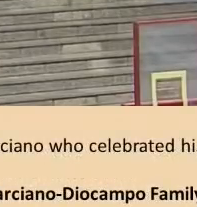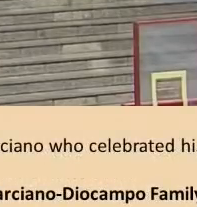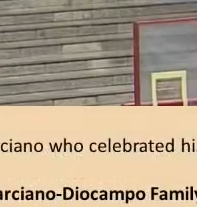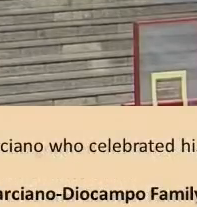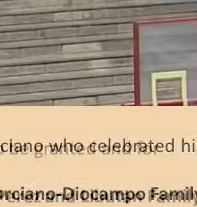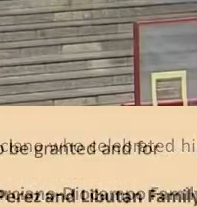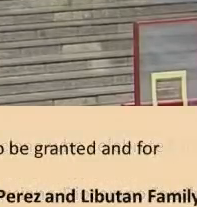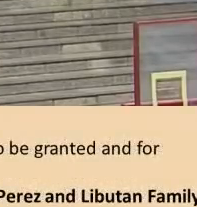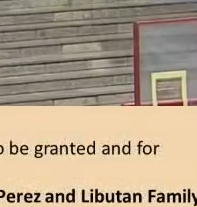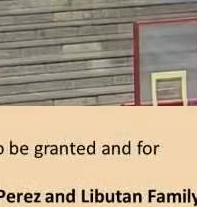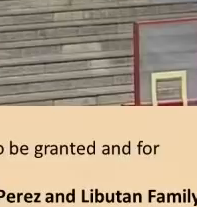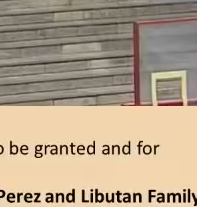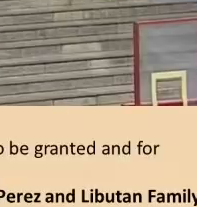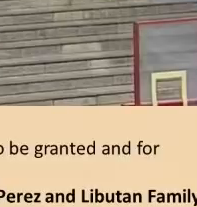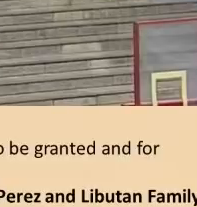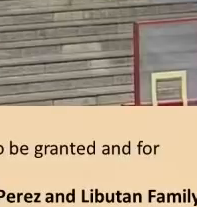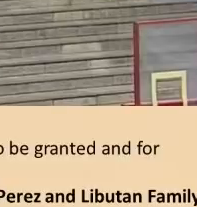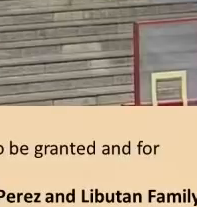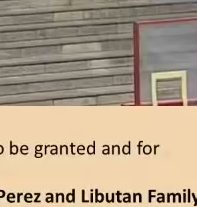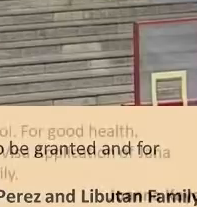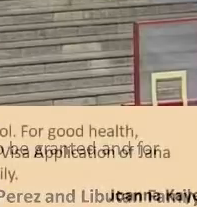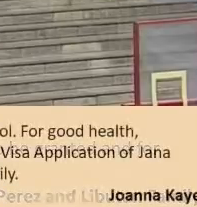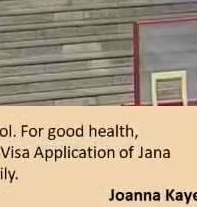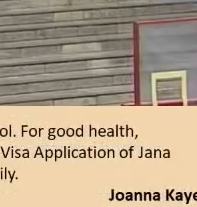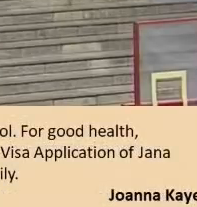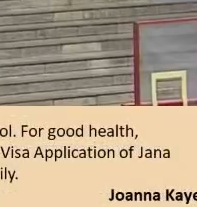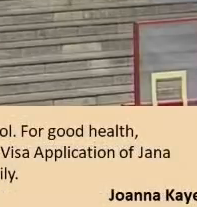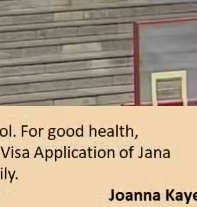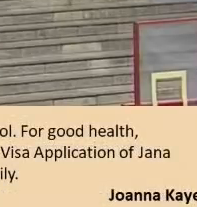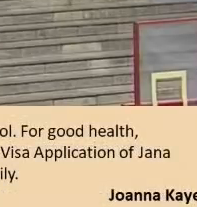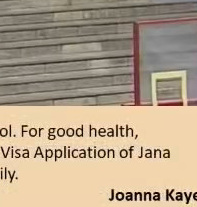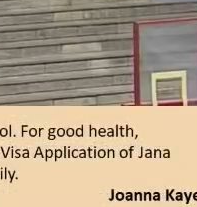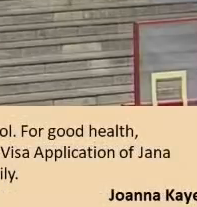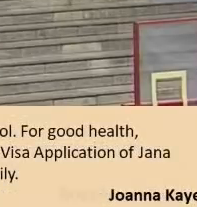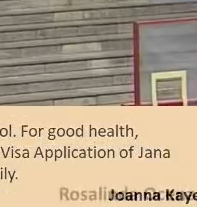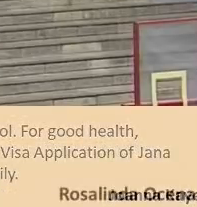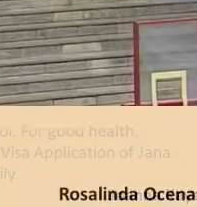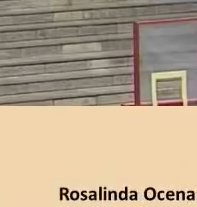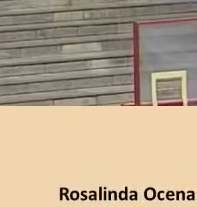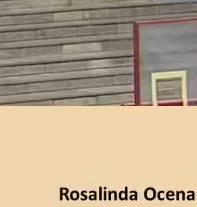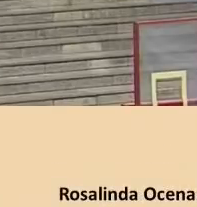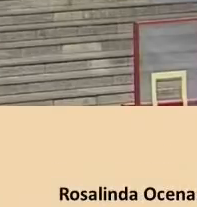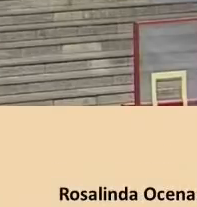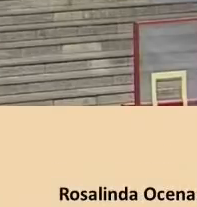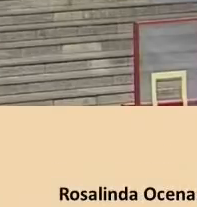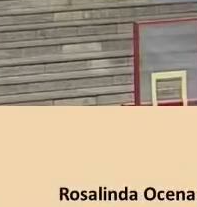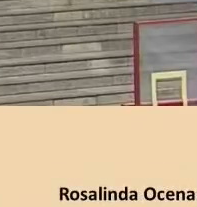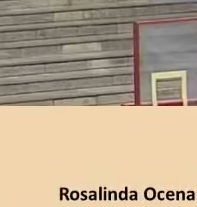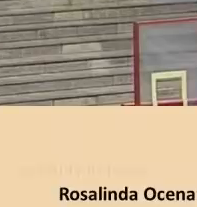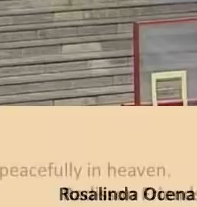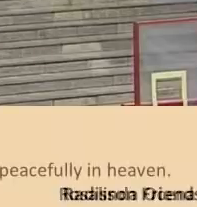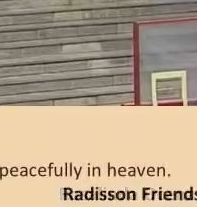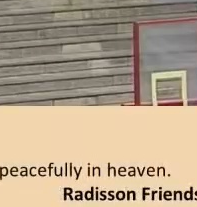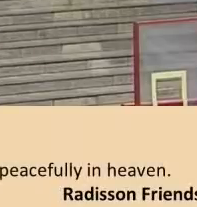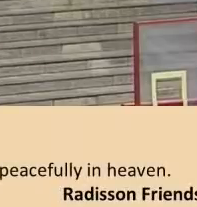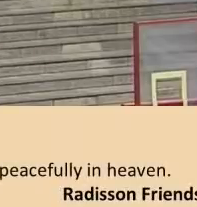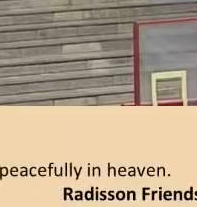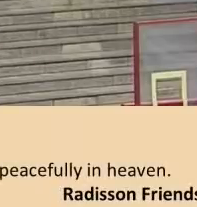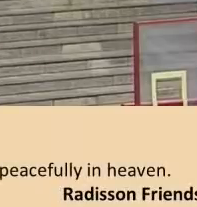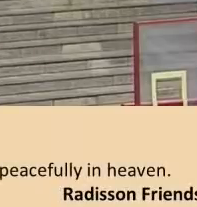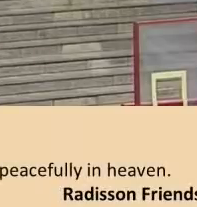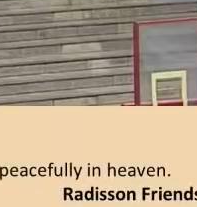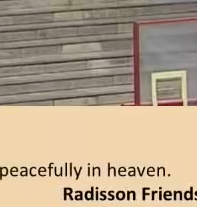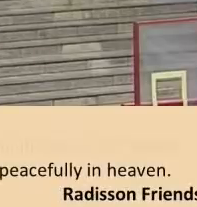and death, restore our hope and strengthen our faith. We pray that you guide the people tasked to find cures for